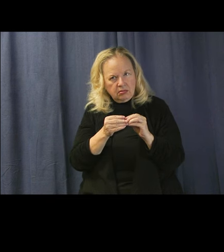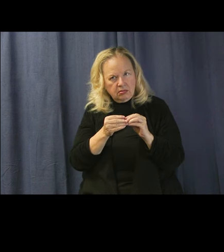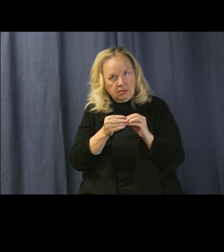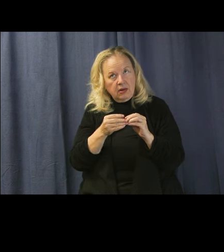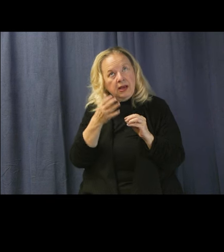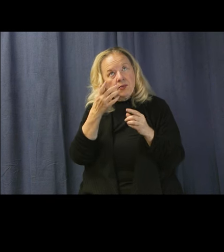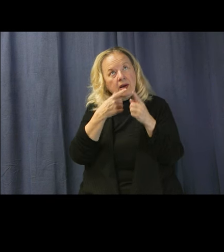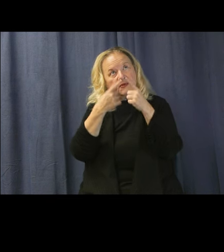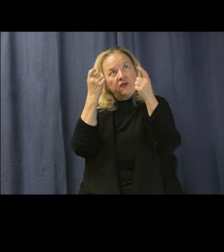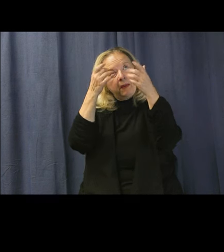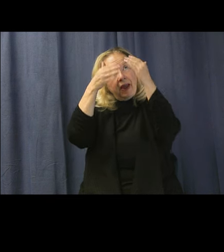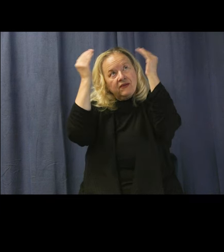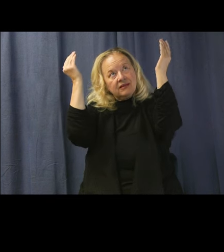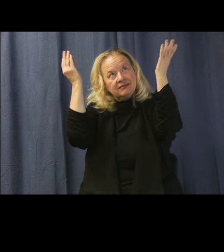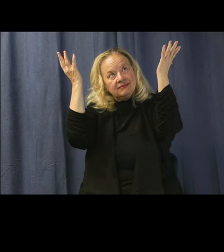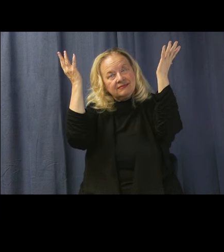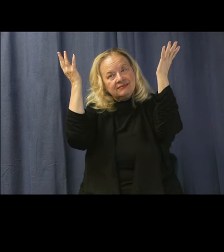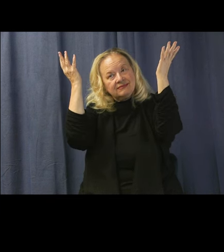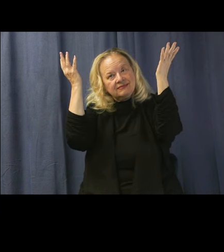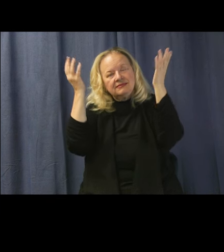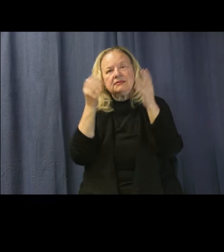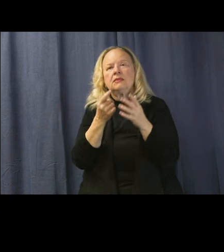from heaven. Now, what is this?